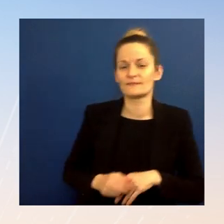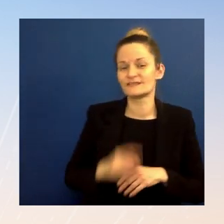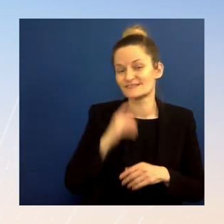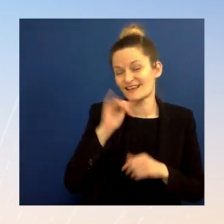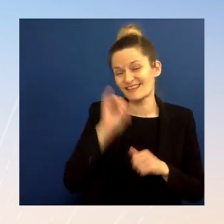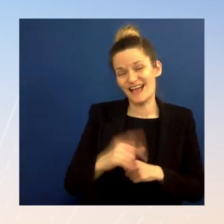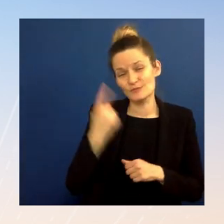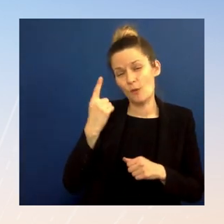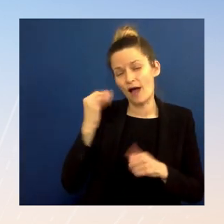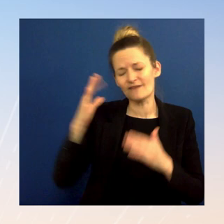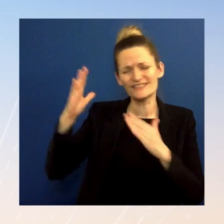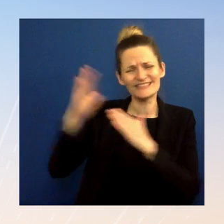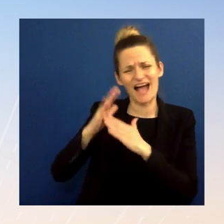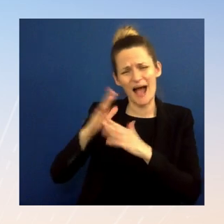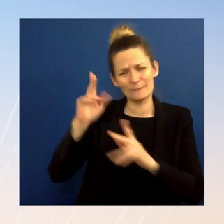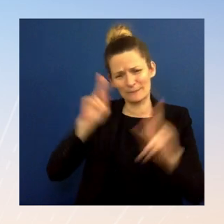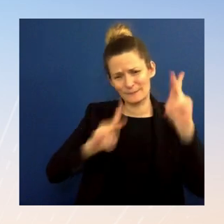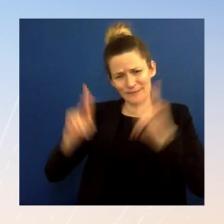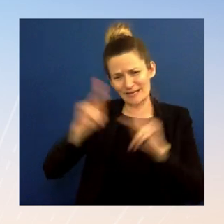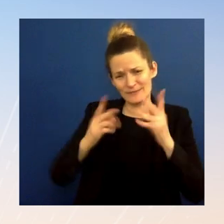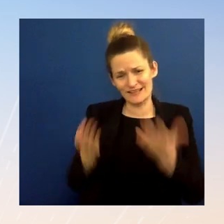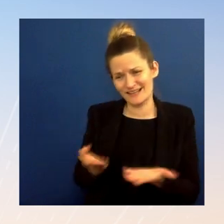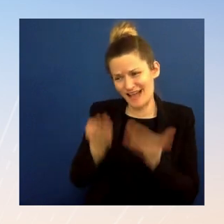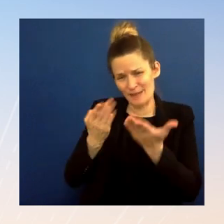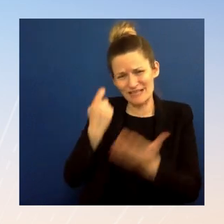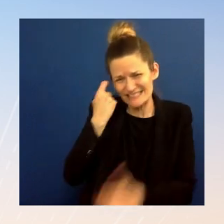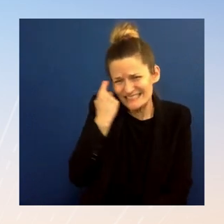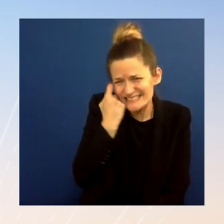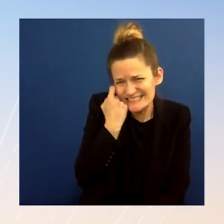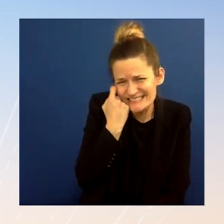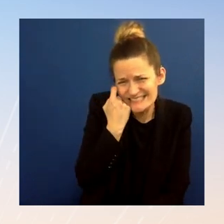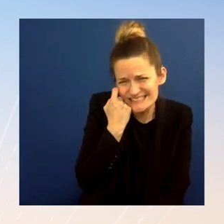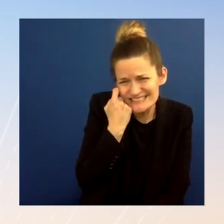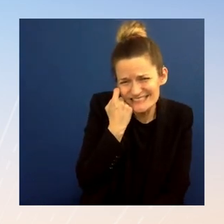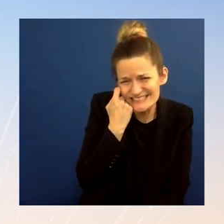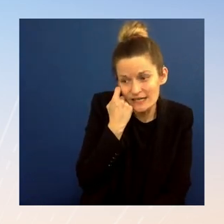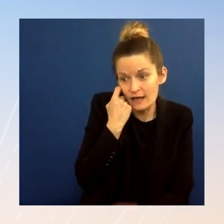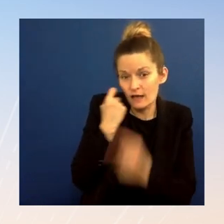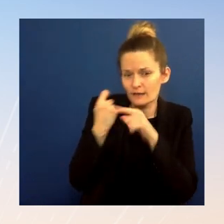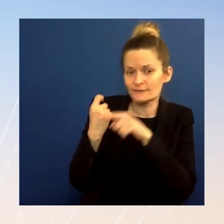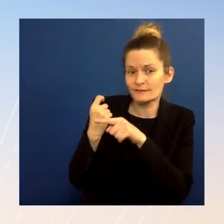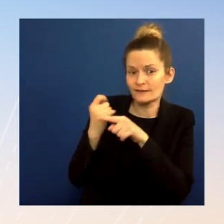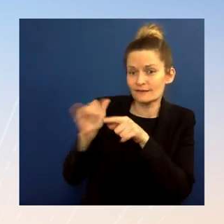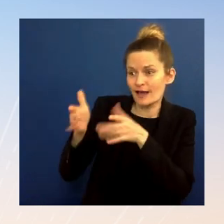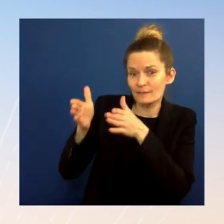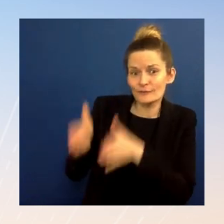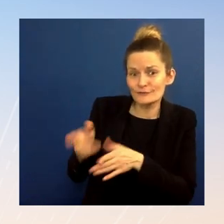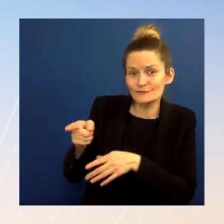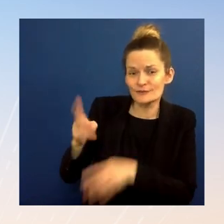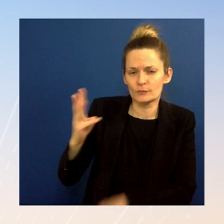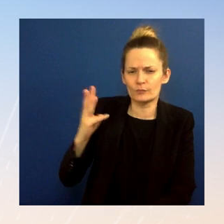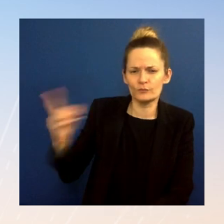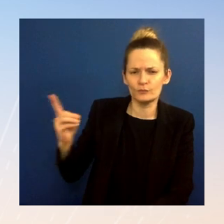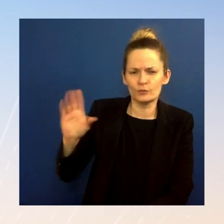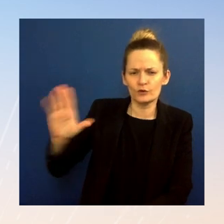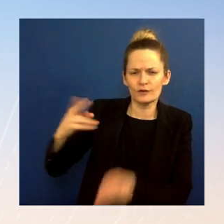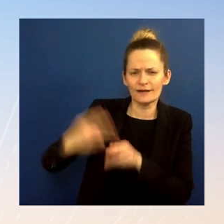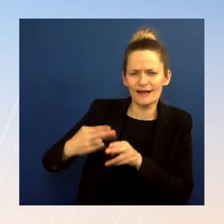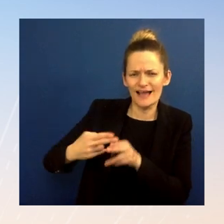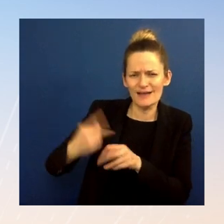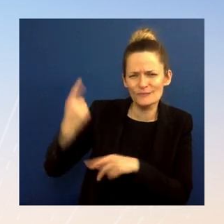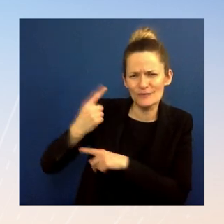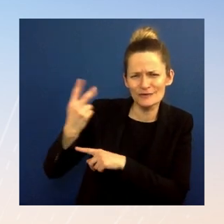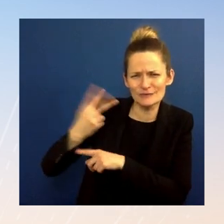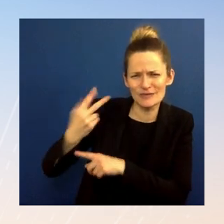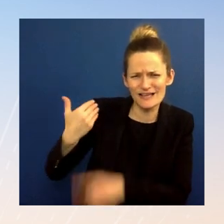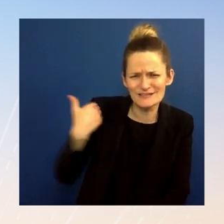I think, 48 hours ago, 72 hours ago. It's all running together. He very much intends to nominate another eminently qualified person, but I don't have an update